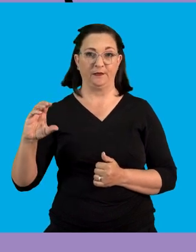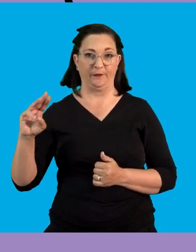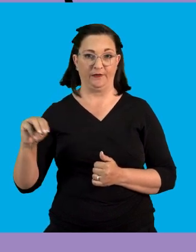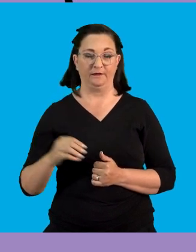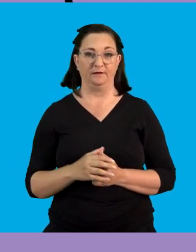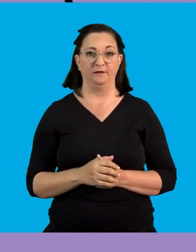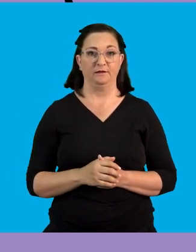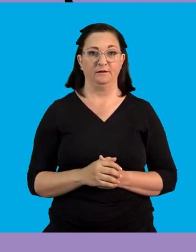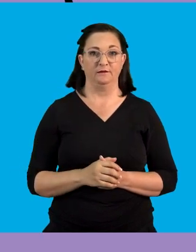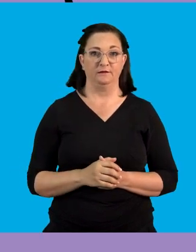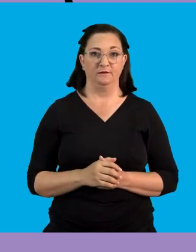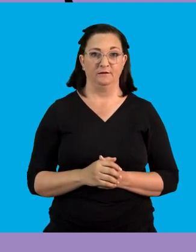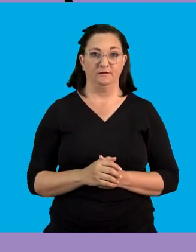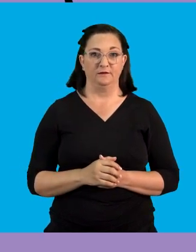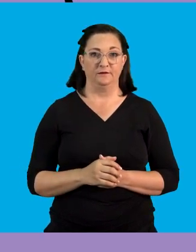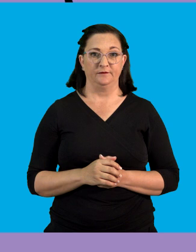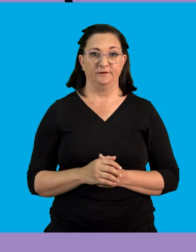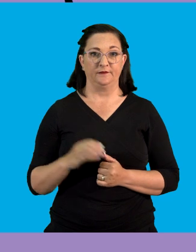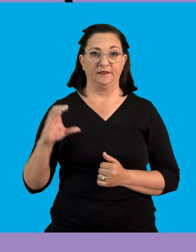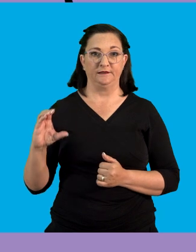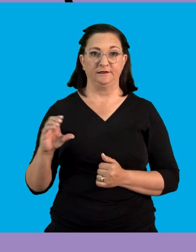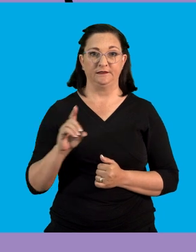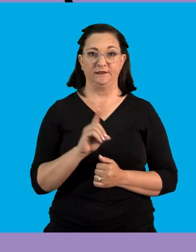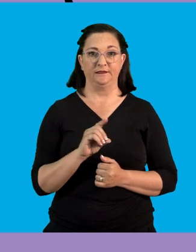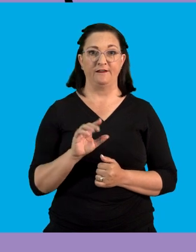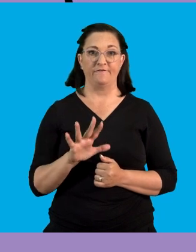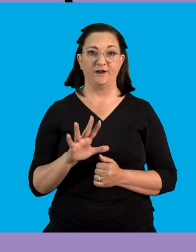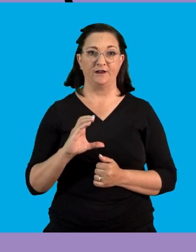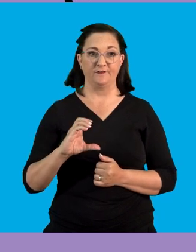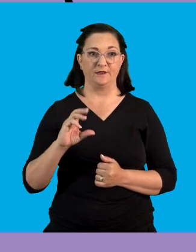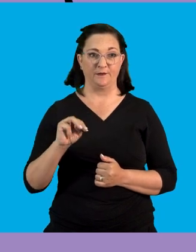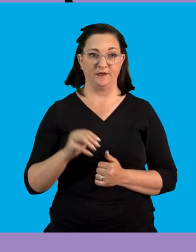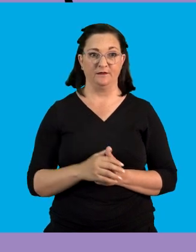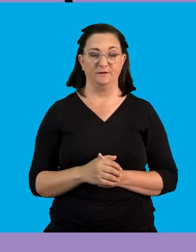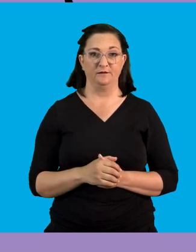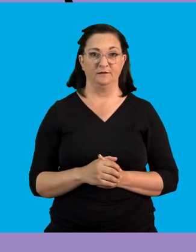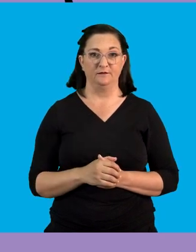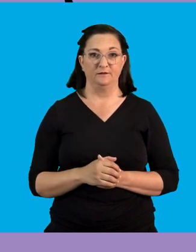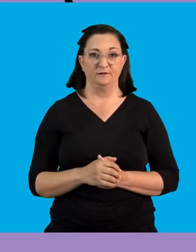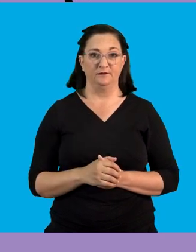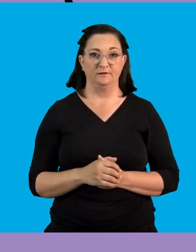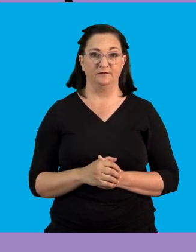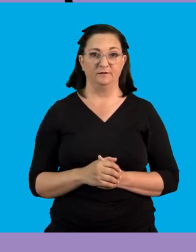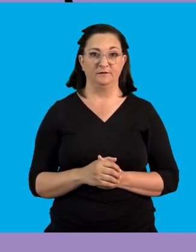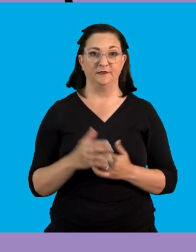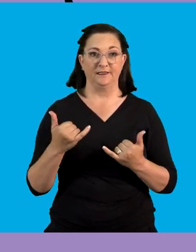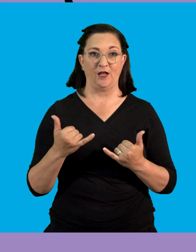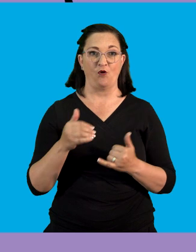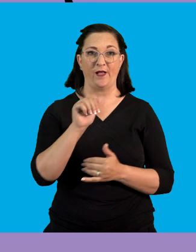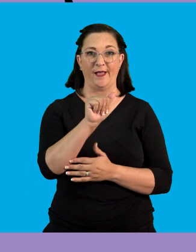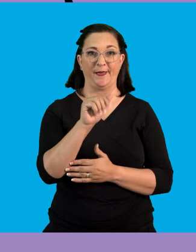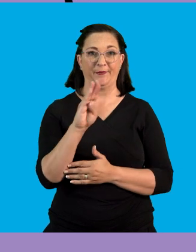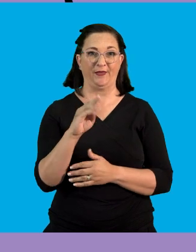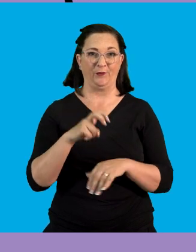BC is 4 centimeters. And CD is 5 centimeters. Calculate